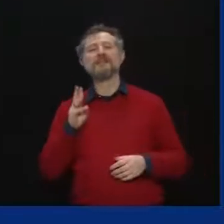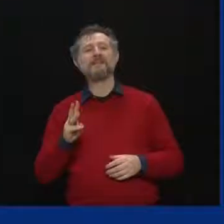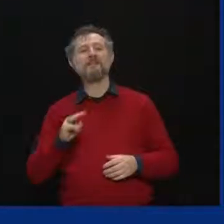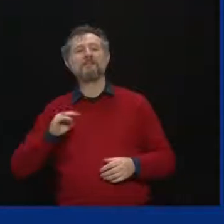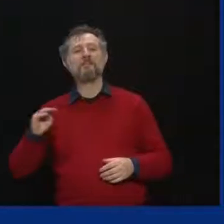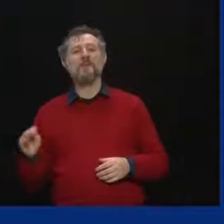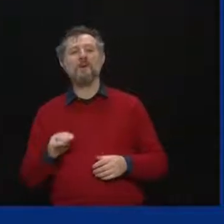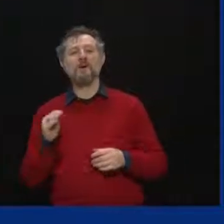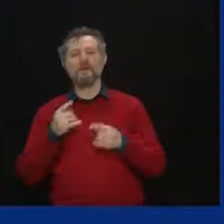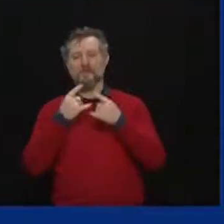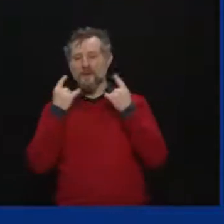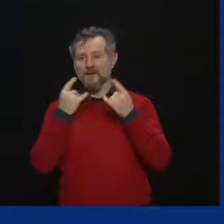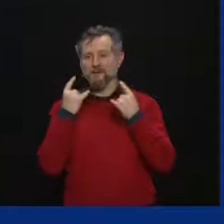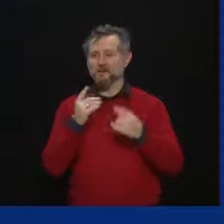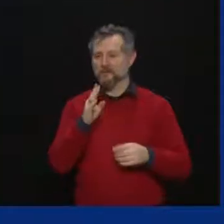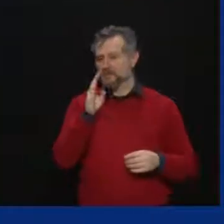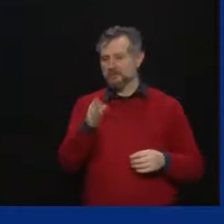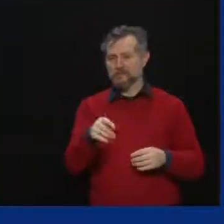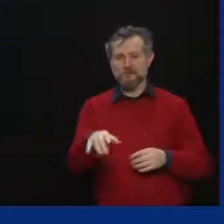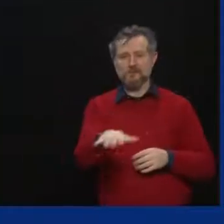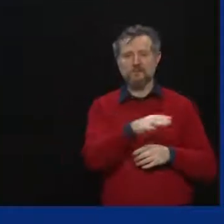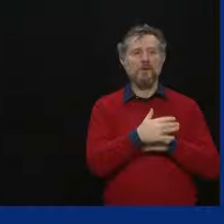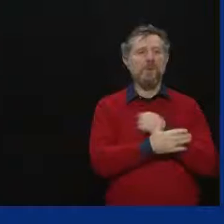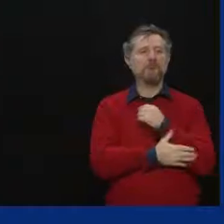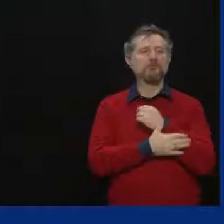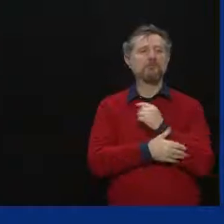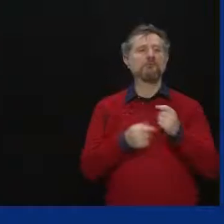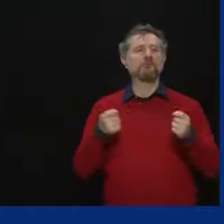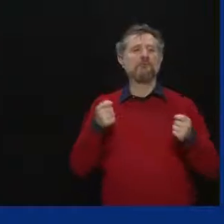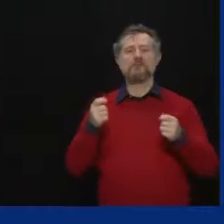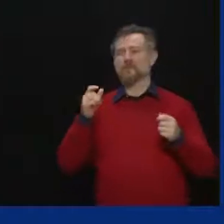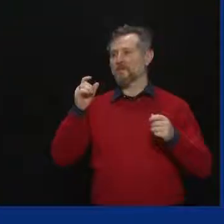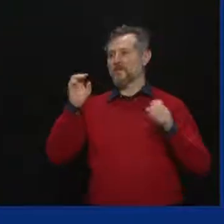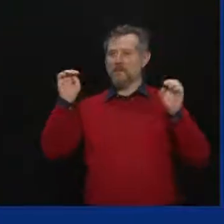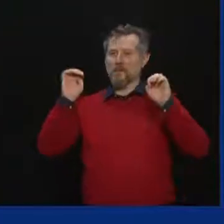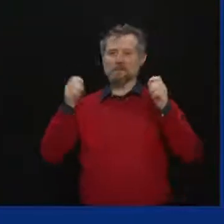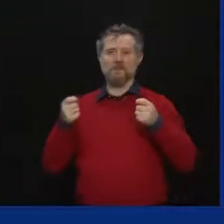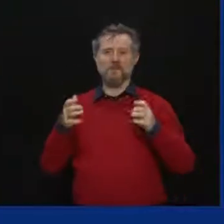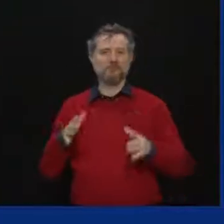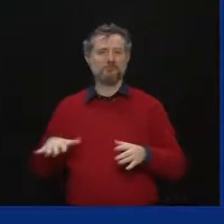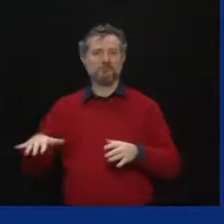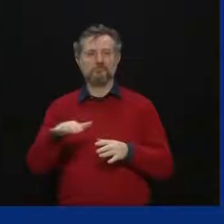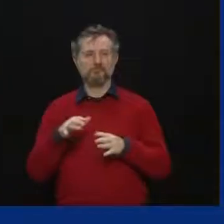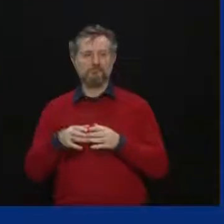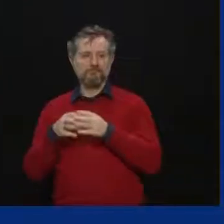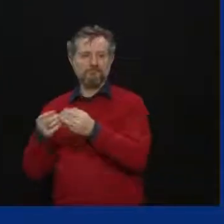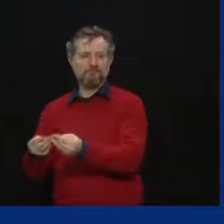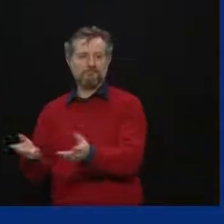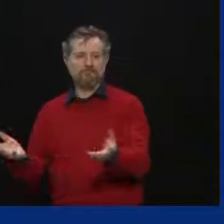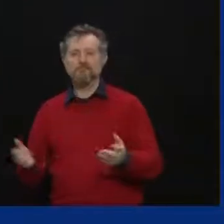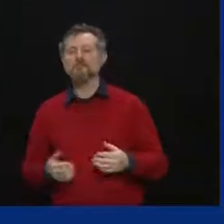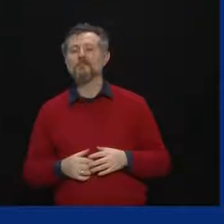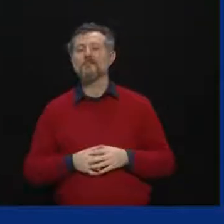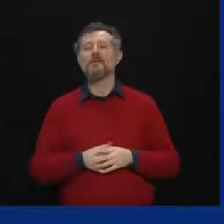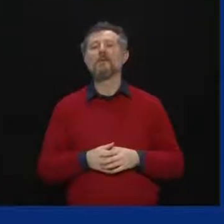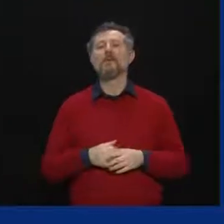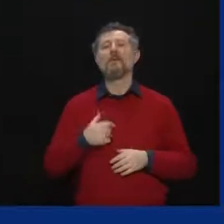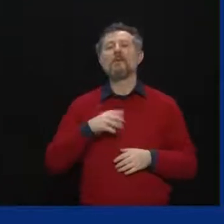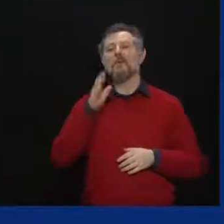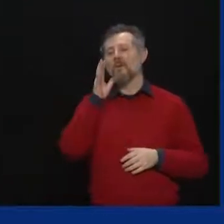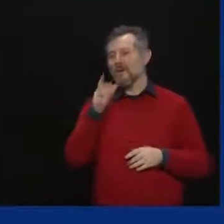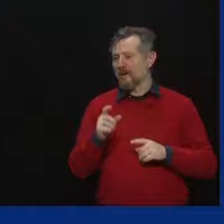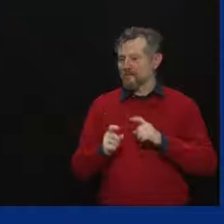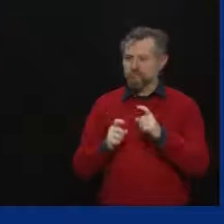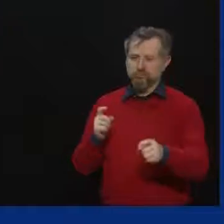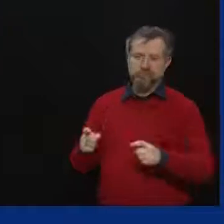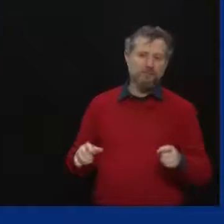masks directly to county managers, Erie County emergency managers, and we'll get them out to people as soon as possible. We hope